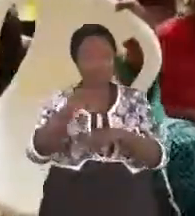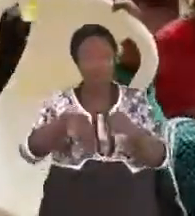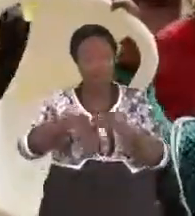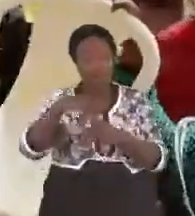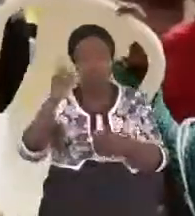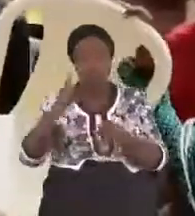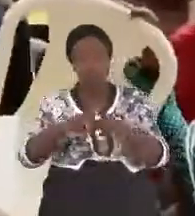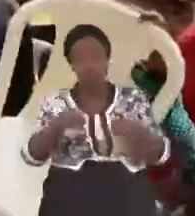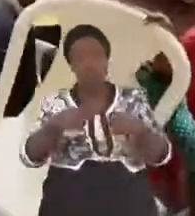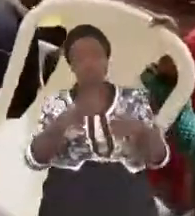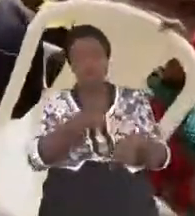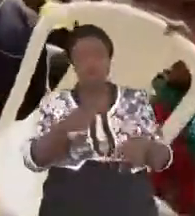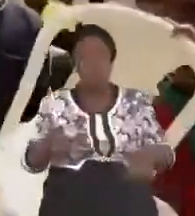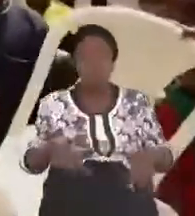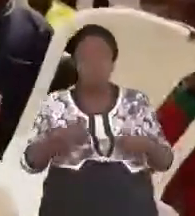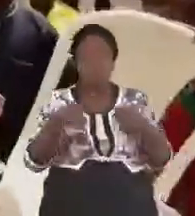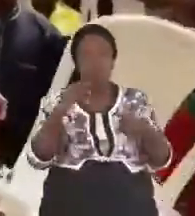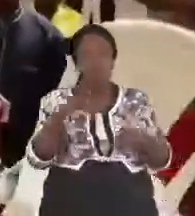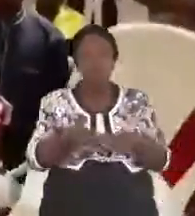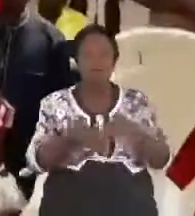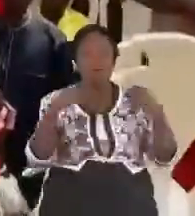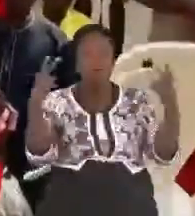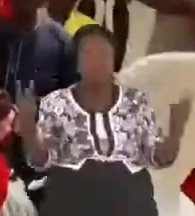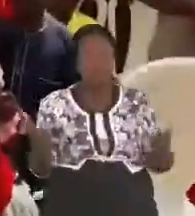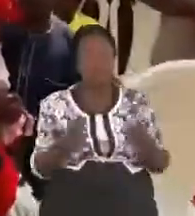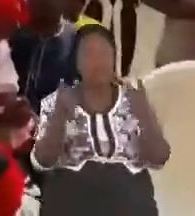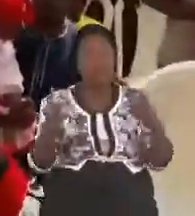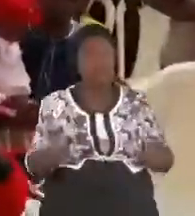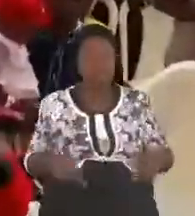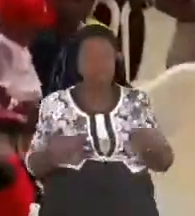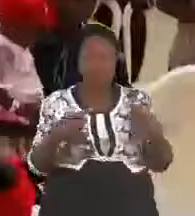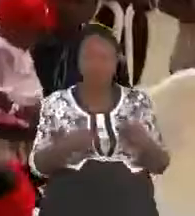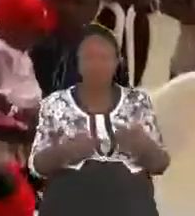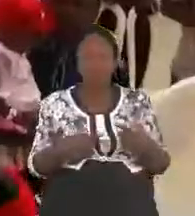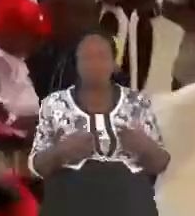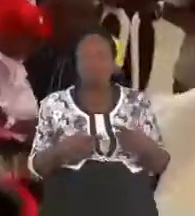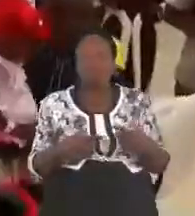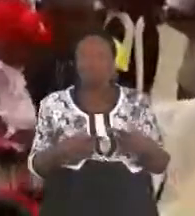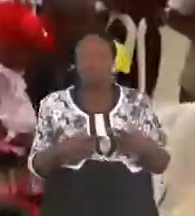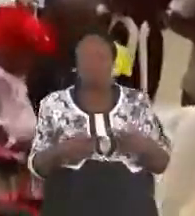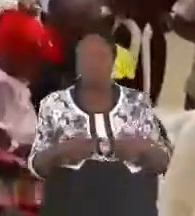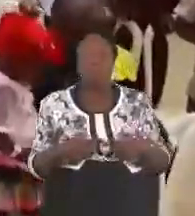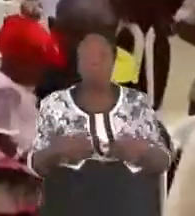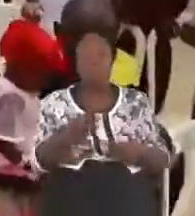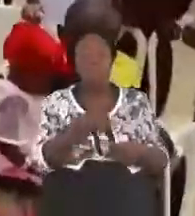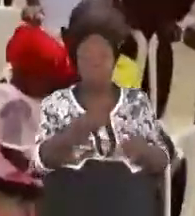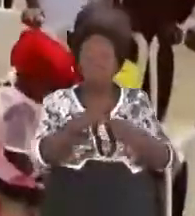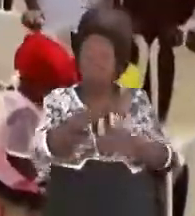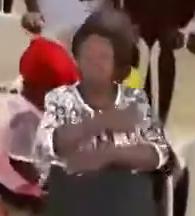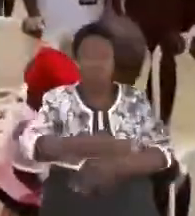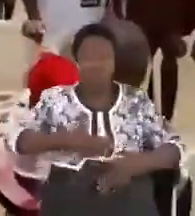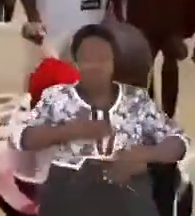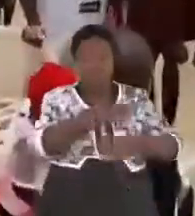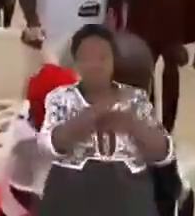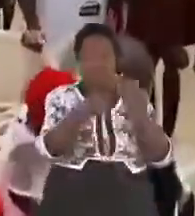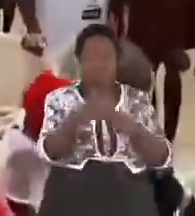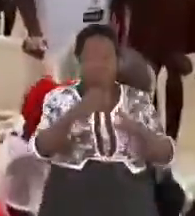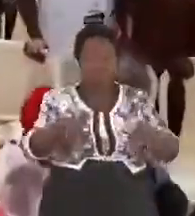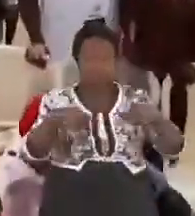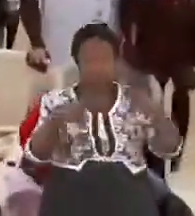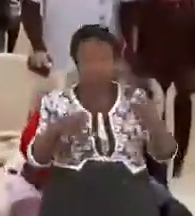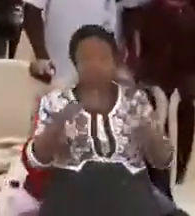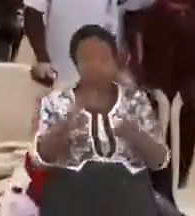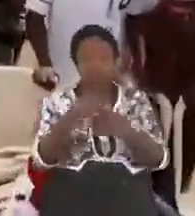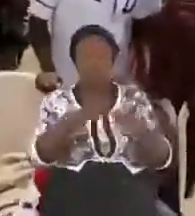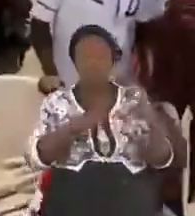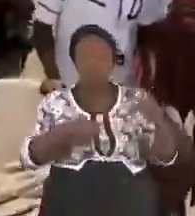live the victorious life and go and enjoy all the provision that the Lord has